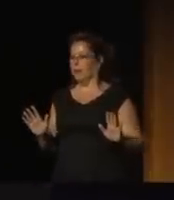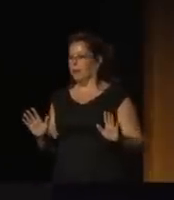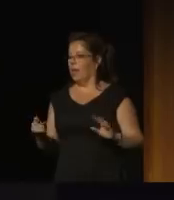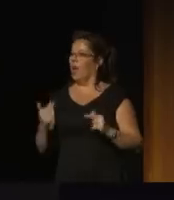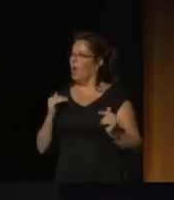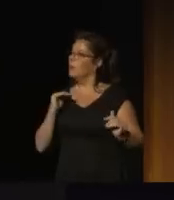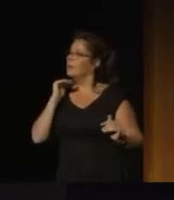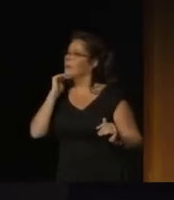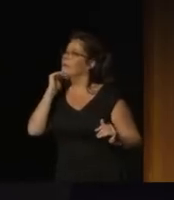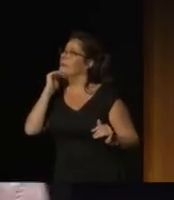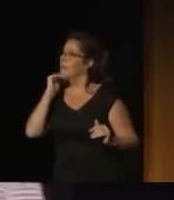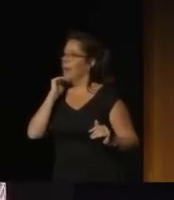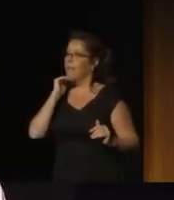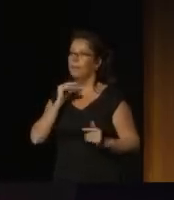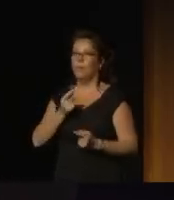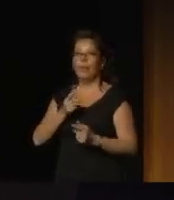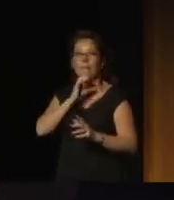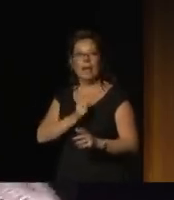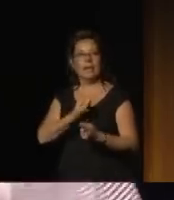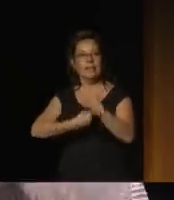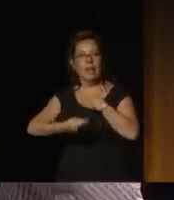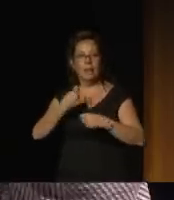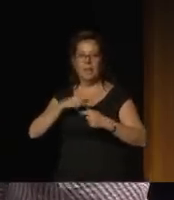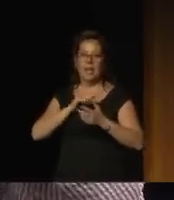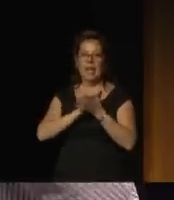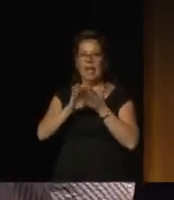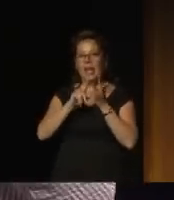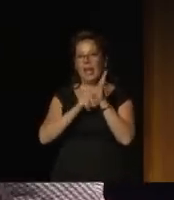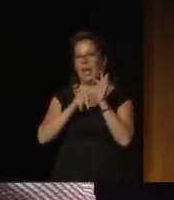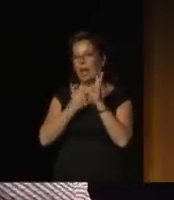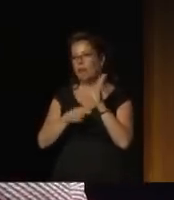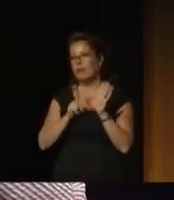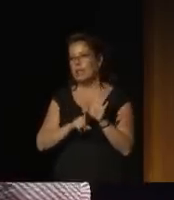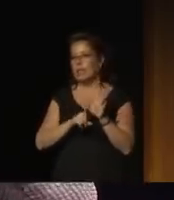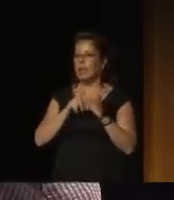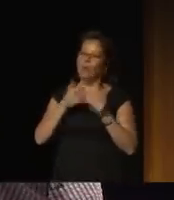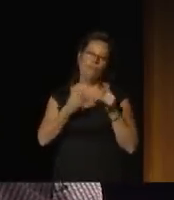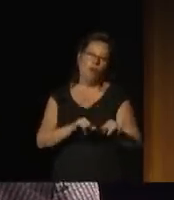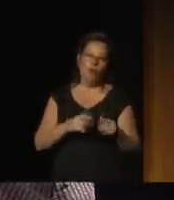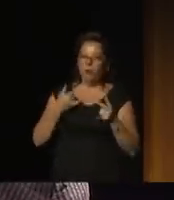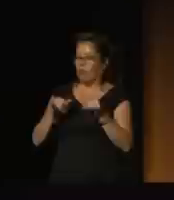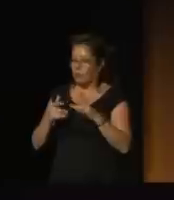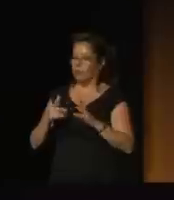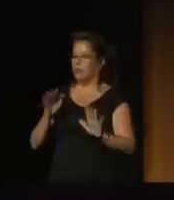men telling me what Hillary Clinton did wrong. I was super sick of that. And I have to tell you, and I kept saying to people, you know,